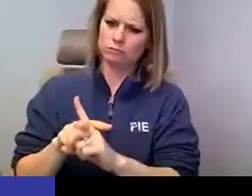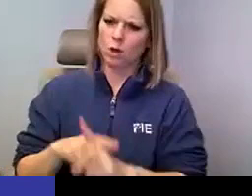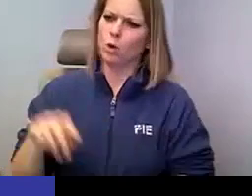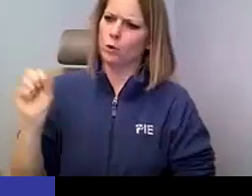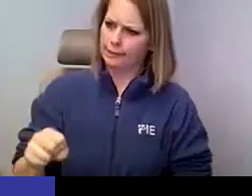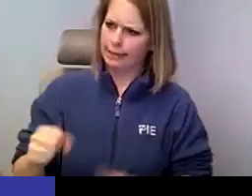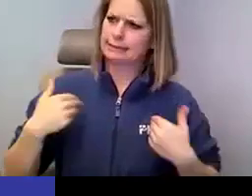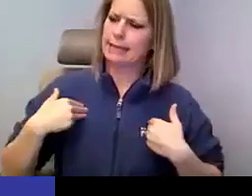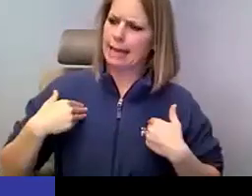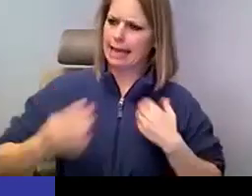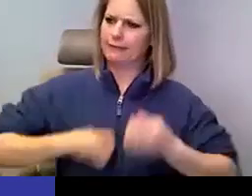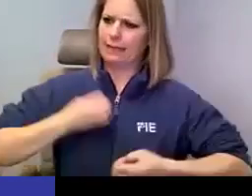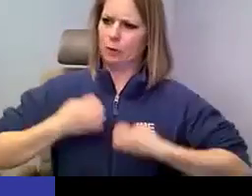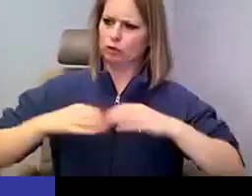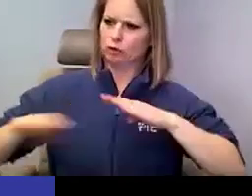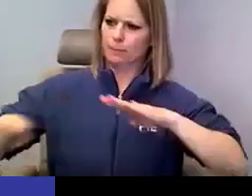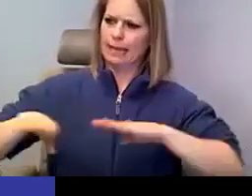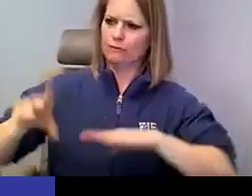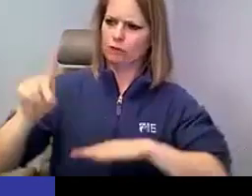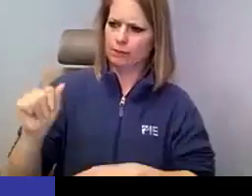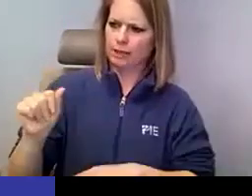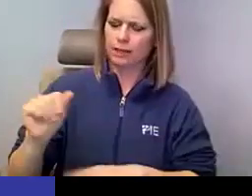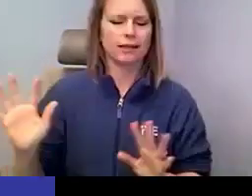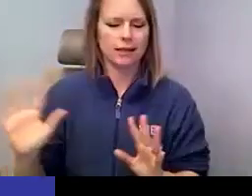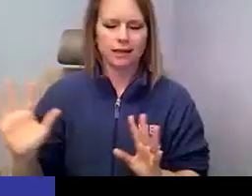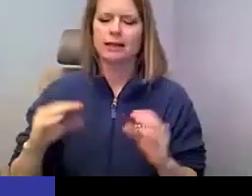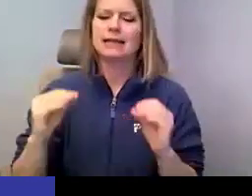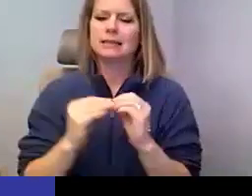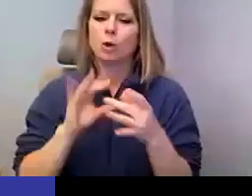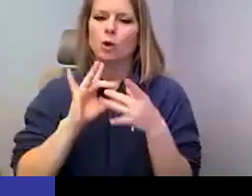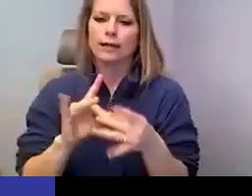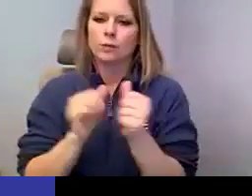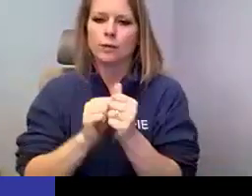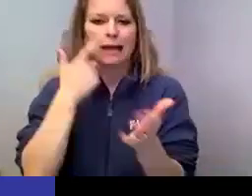more about identifying the disability-related needs.